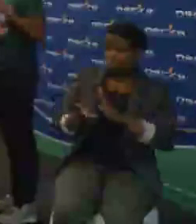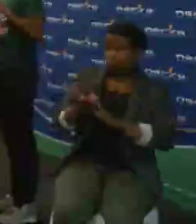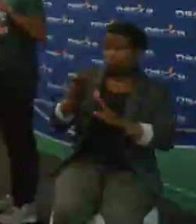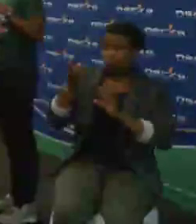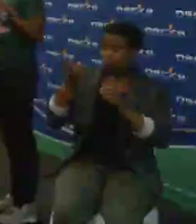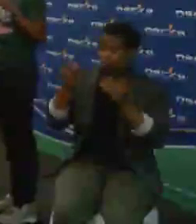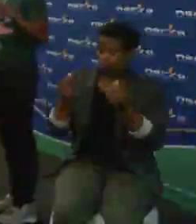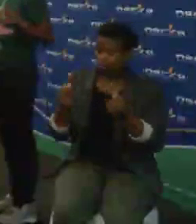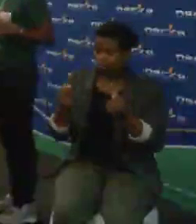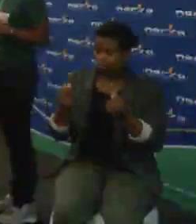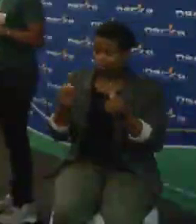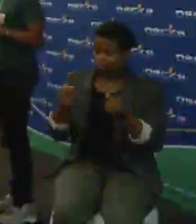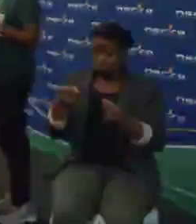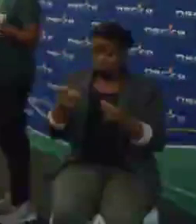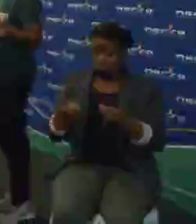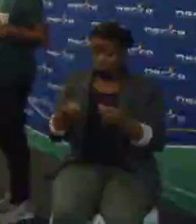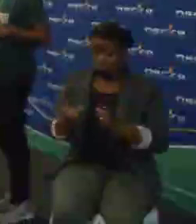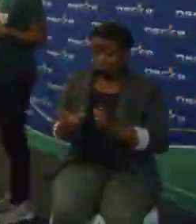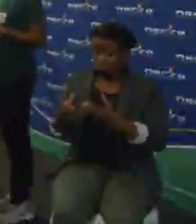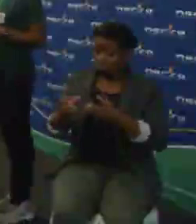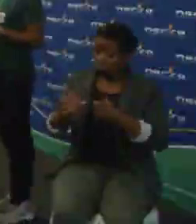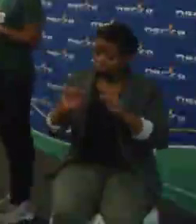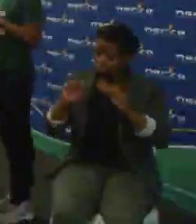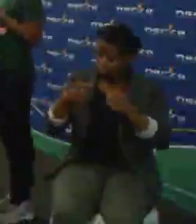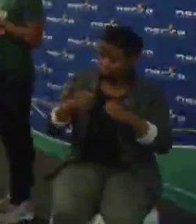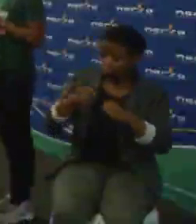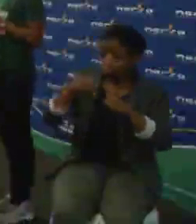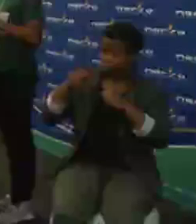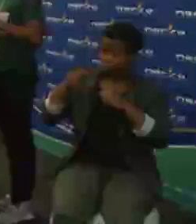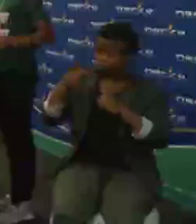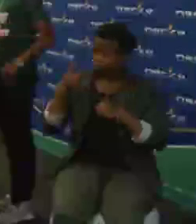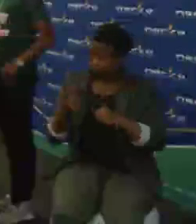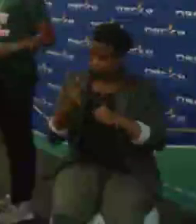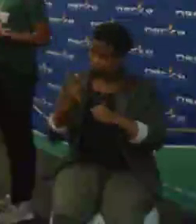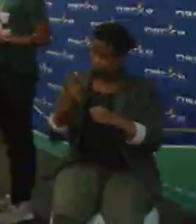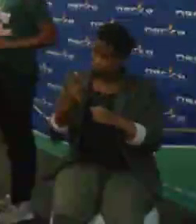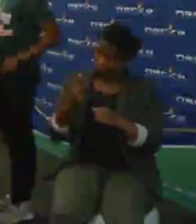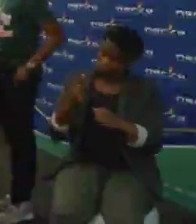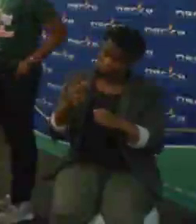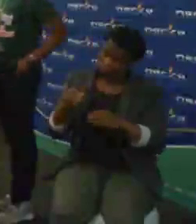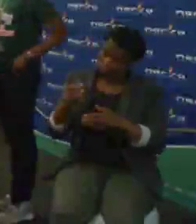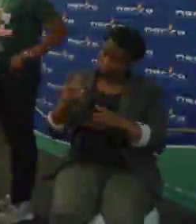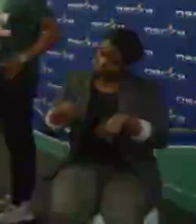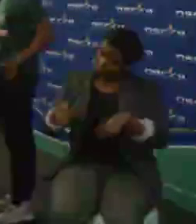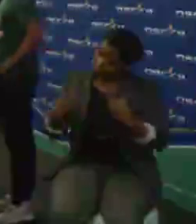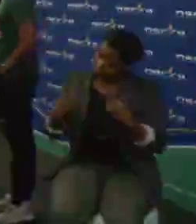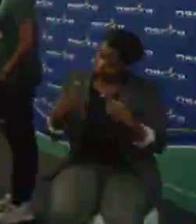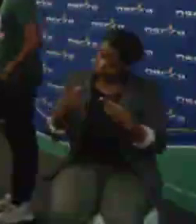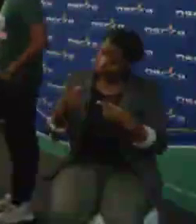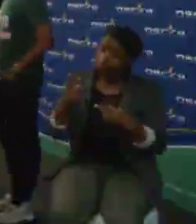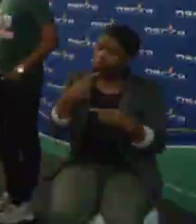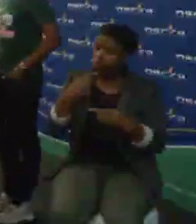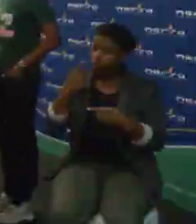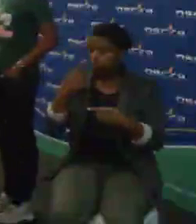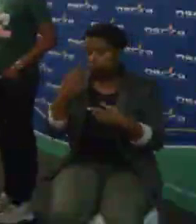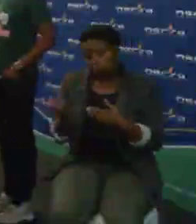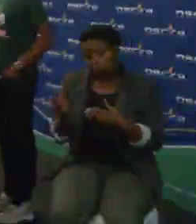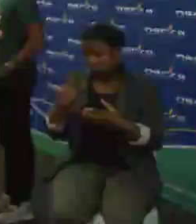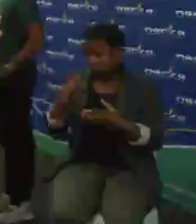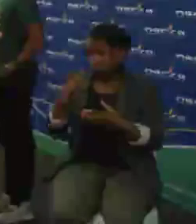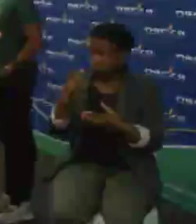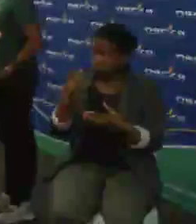you have all these sectors of society just agree that one particular thing cannot happen or should happen in this case, which